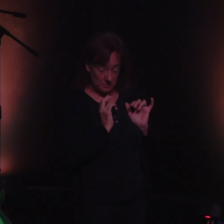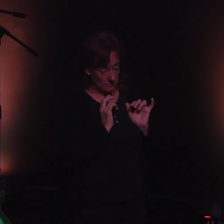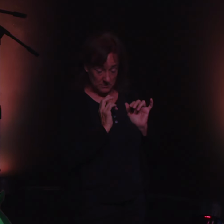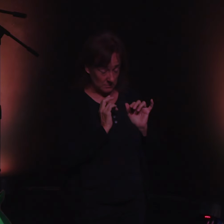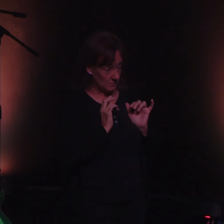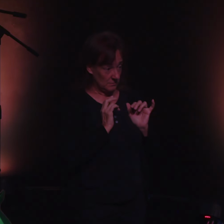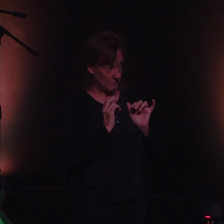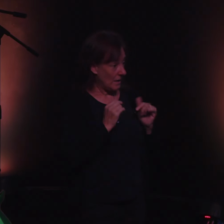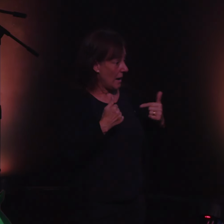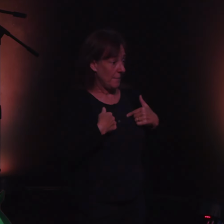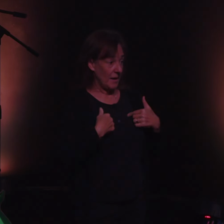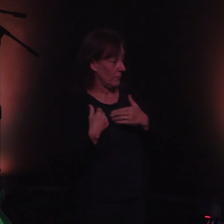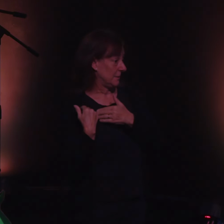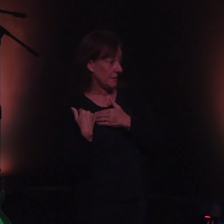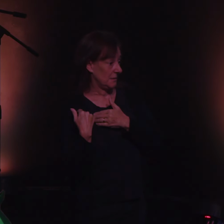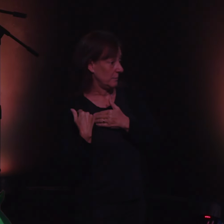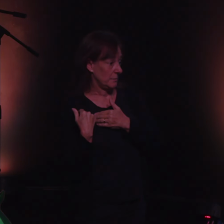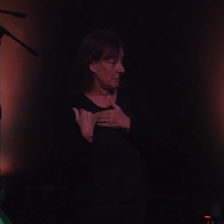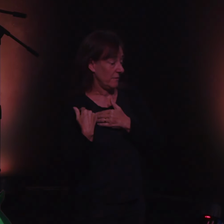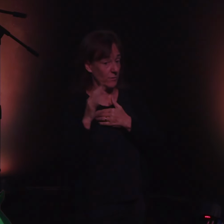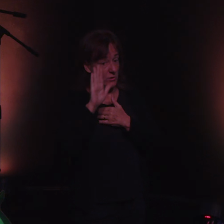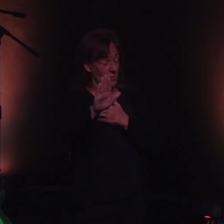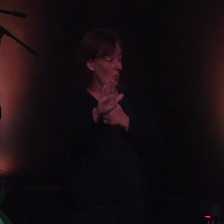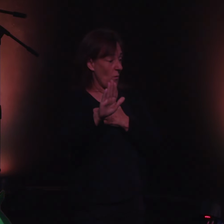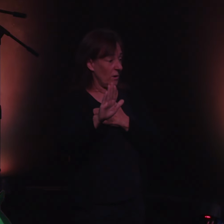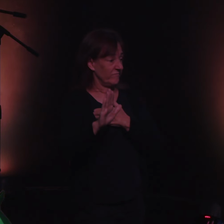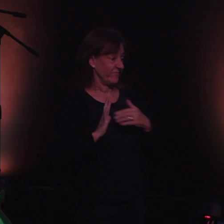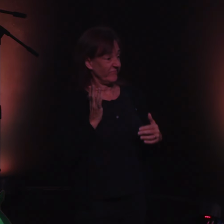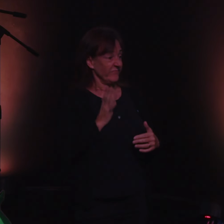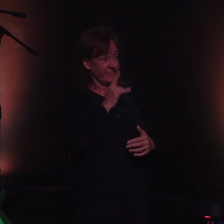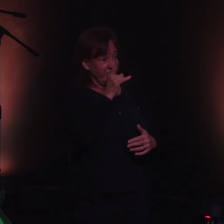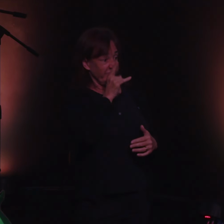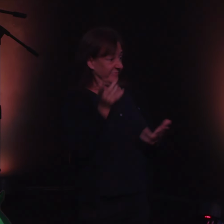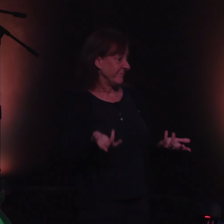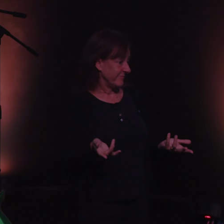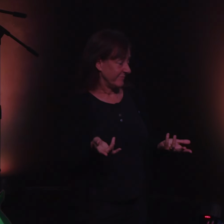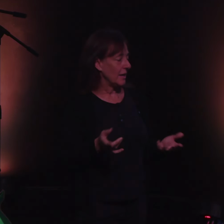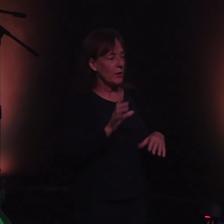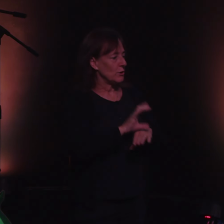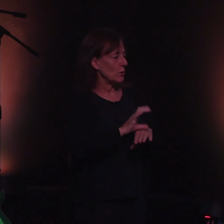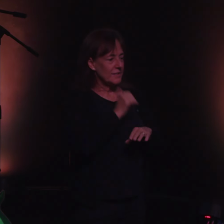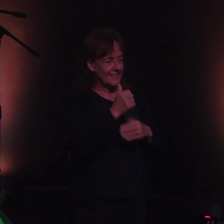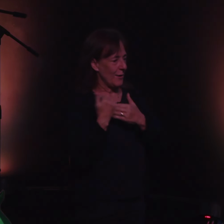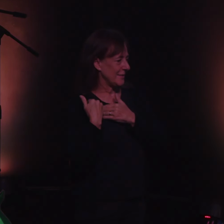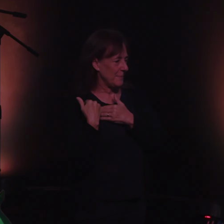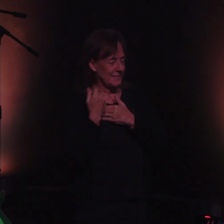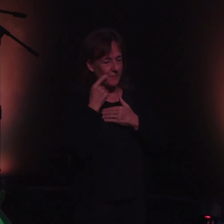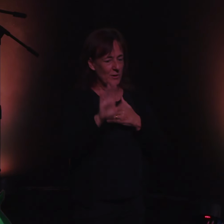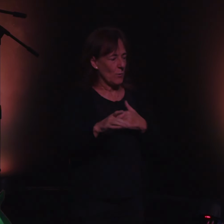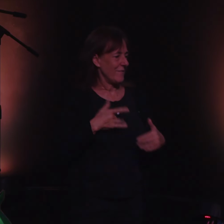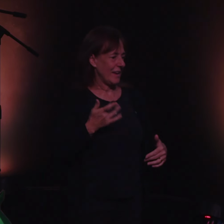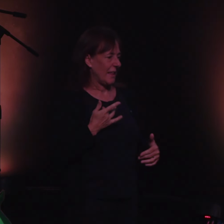I am not responsible for your feelings. The church is not responsible for